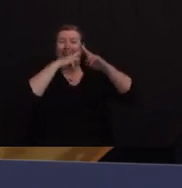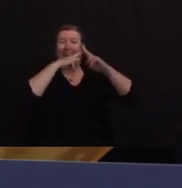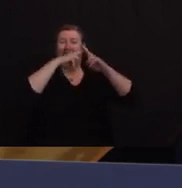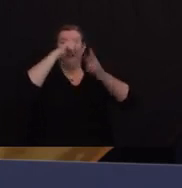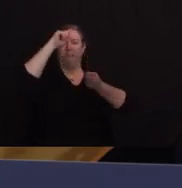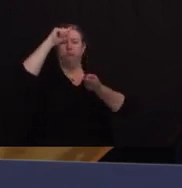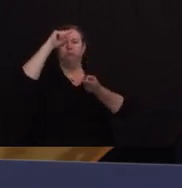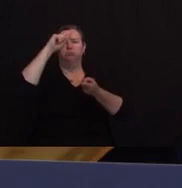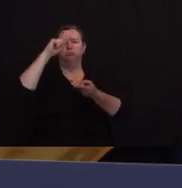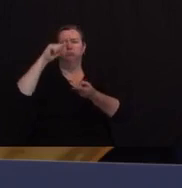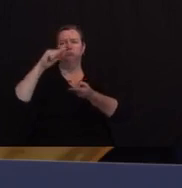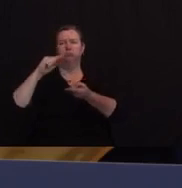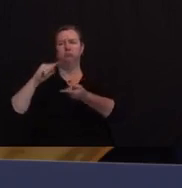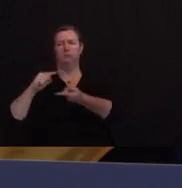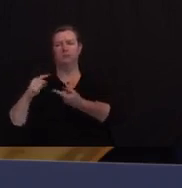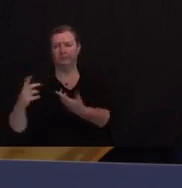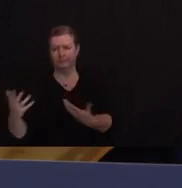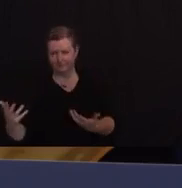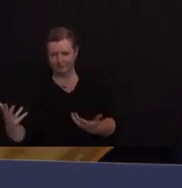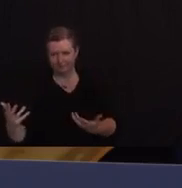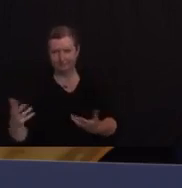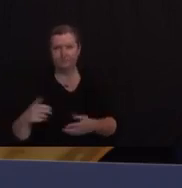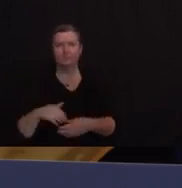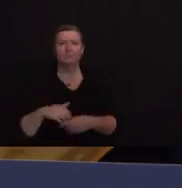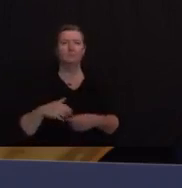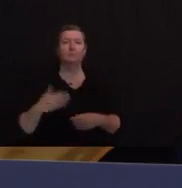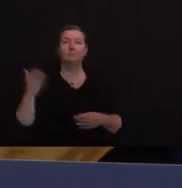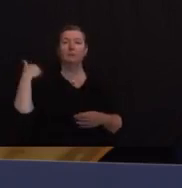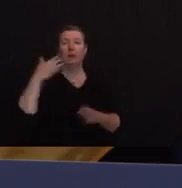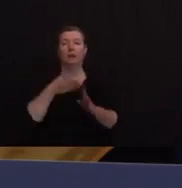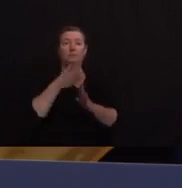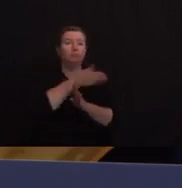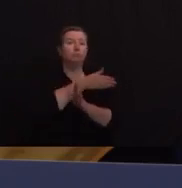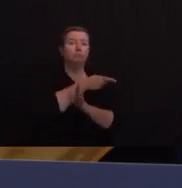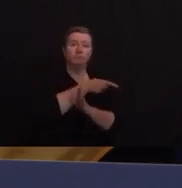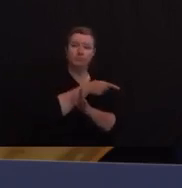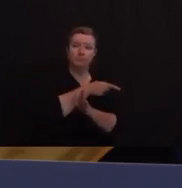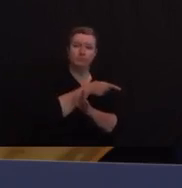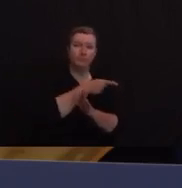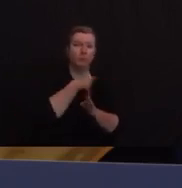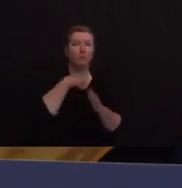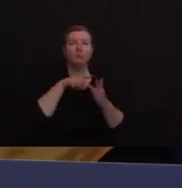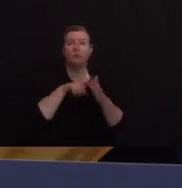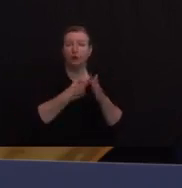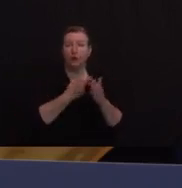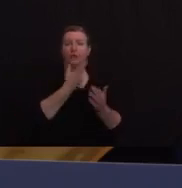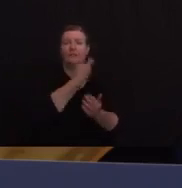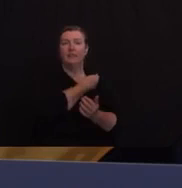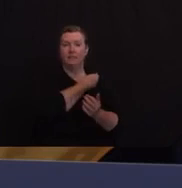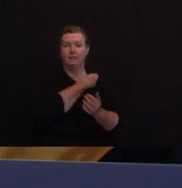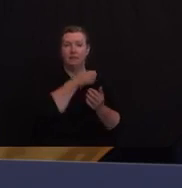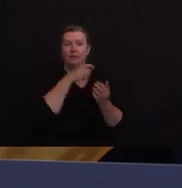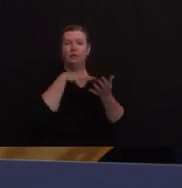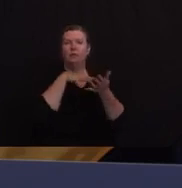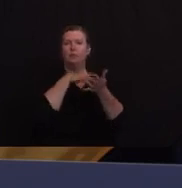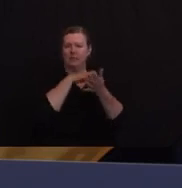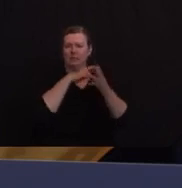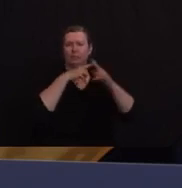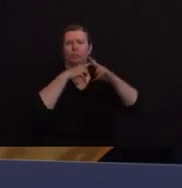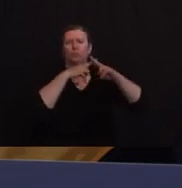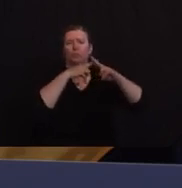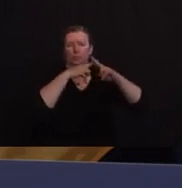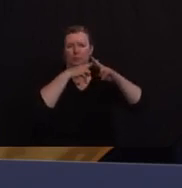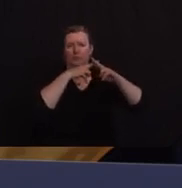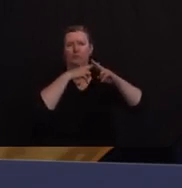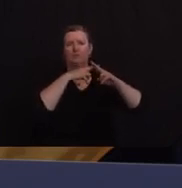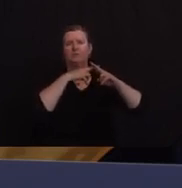happened? Early on, we vaccinated most of those people who had immune systems that weren't as good. So they, in particular, may be losing immunity more, which